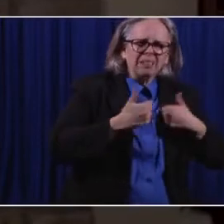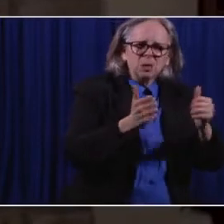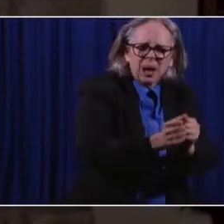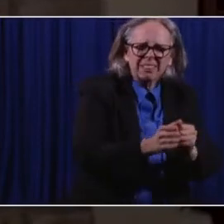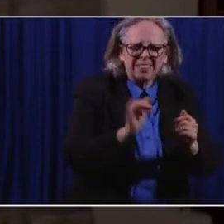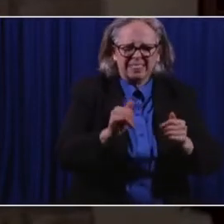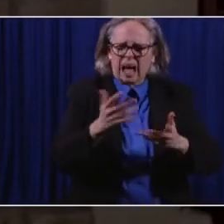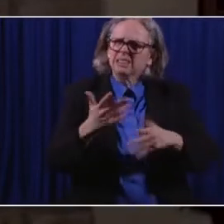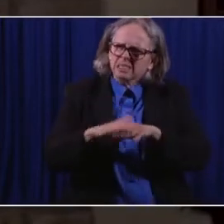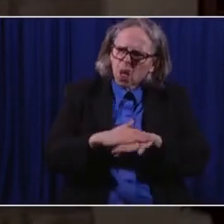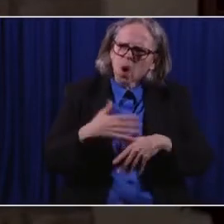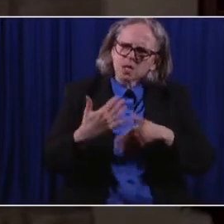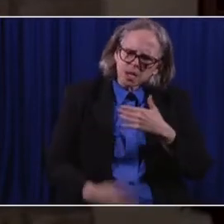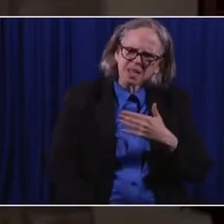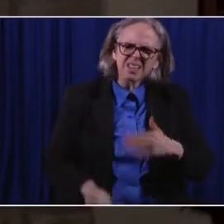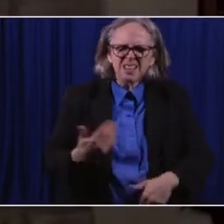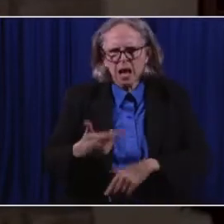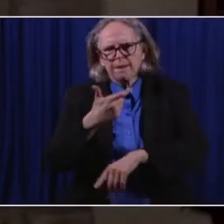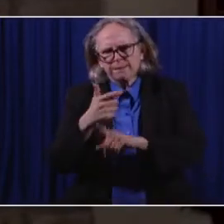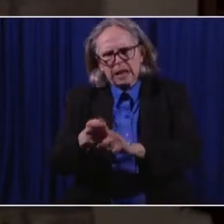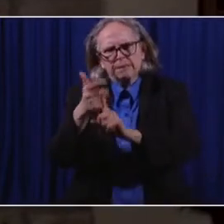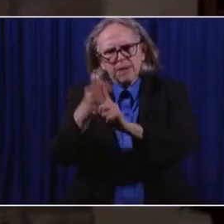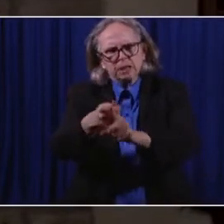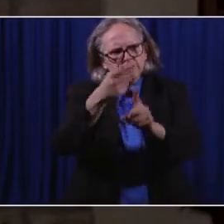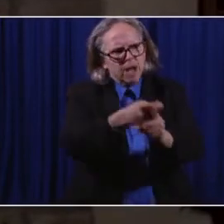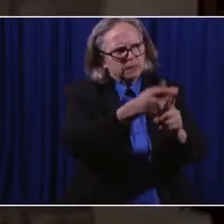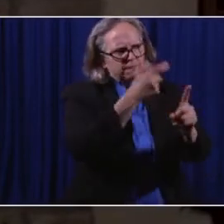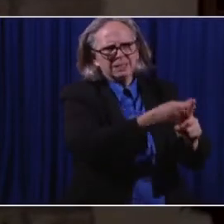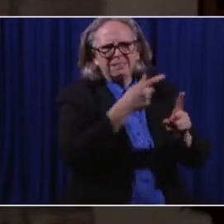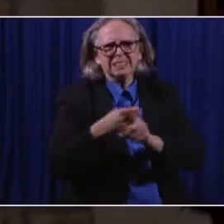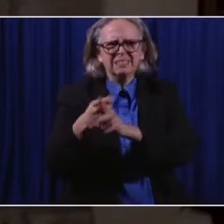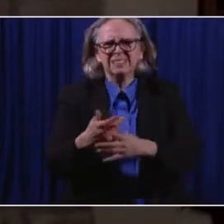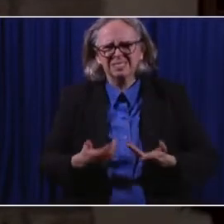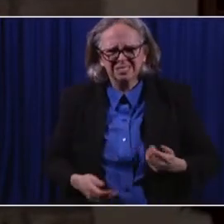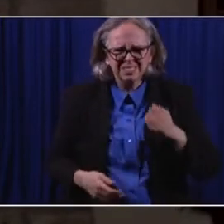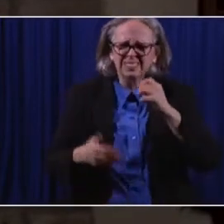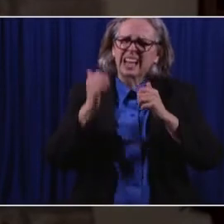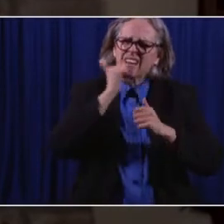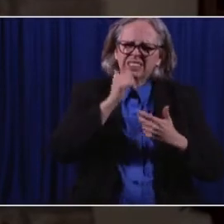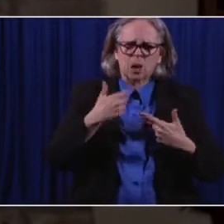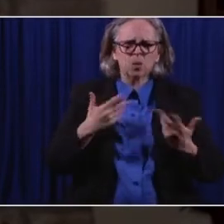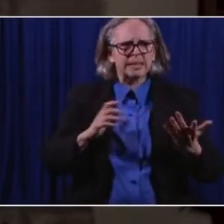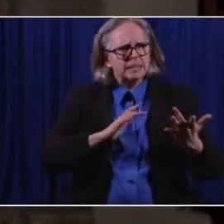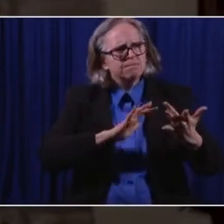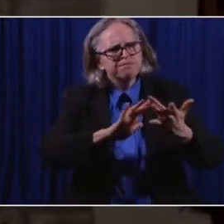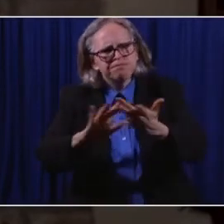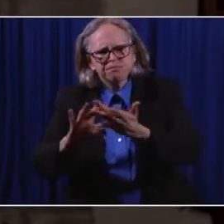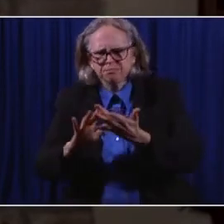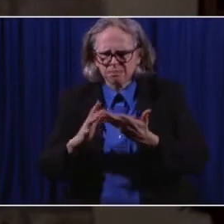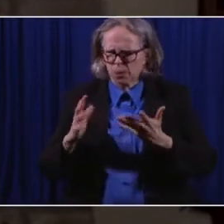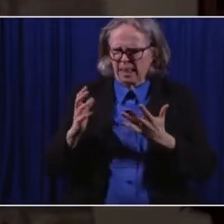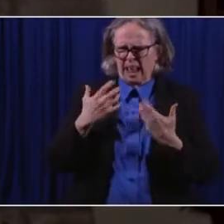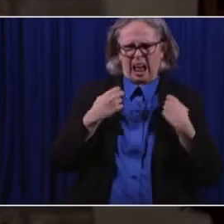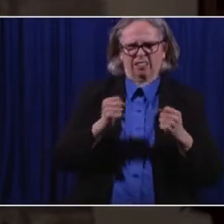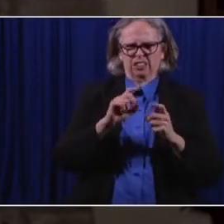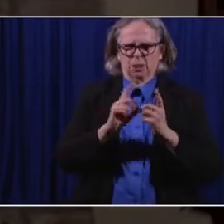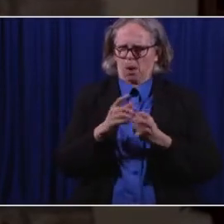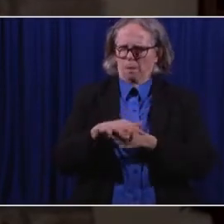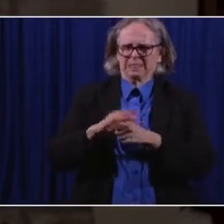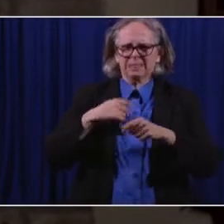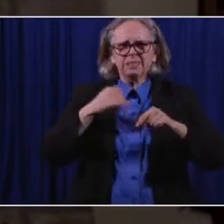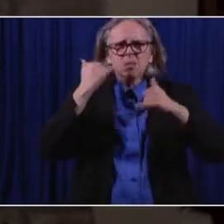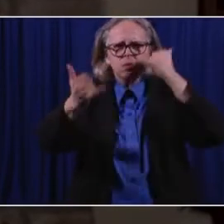to do that. So what we're doing is every single day talking to our health departments. I'm not personally every day, do it once a week. But we're talking to our